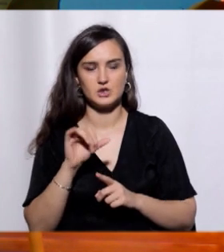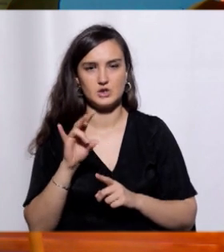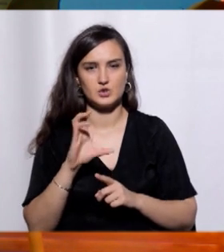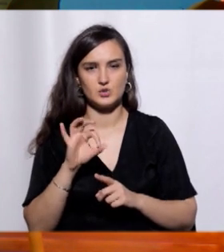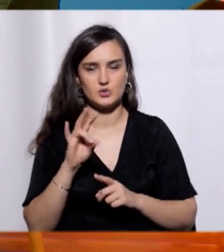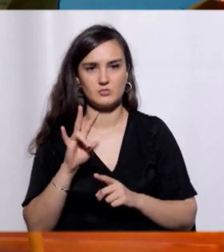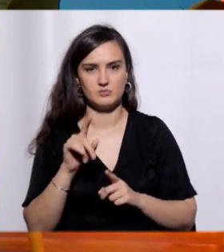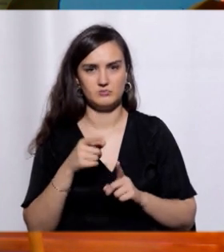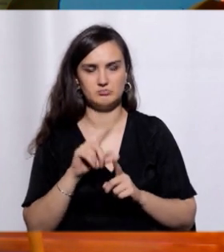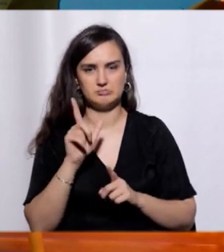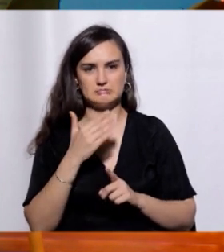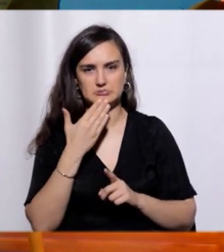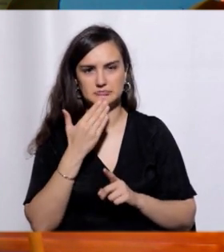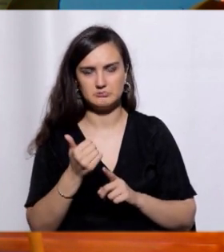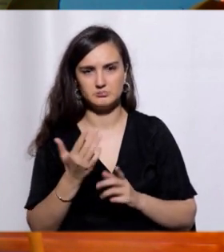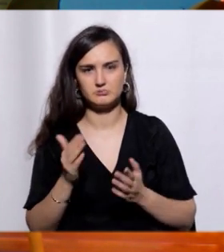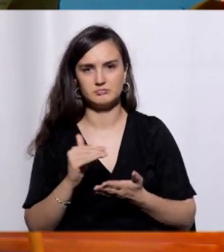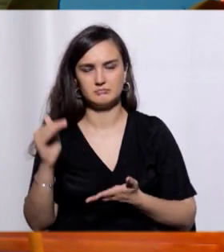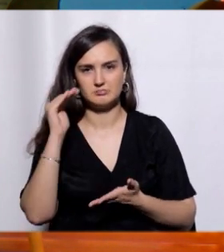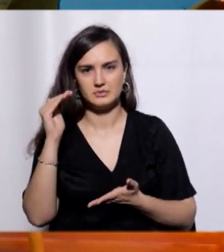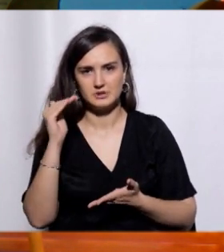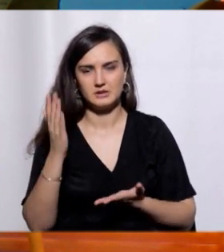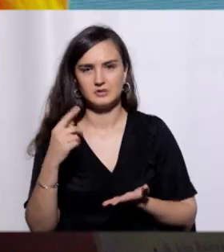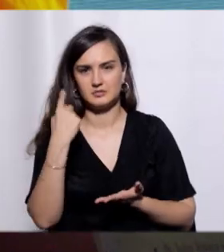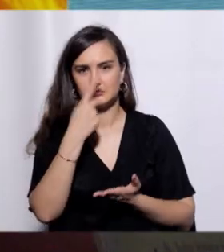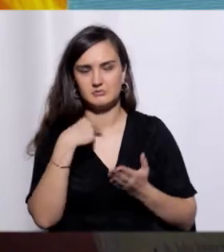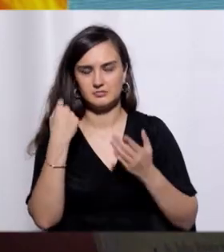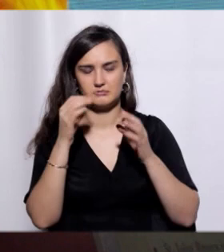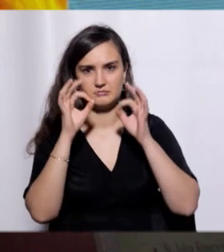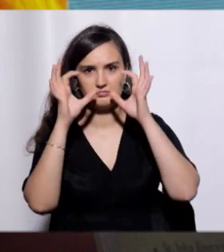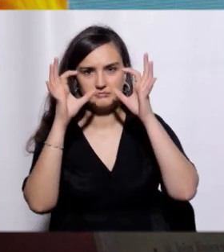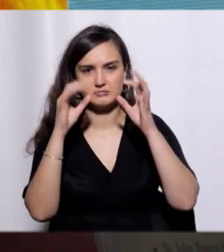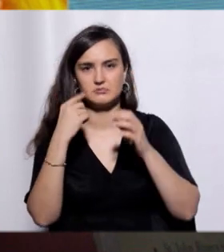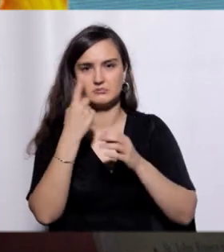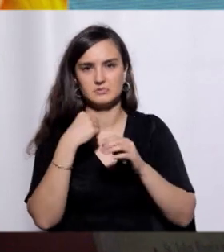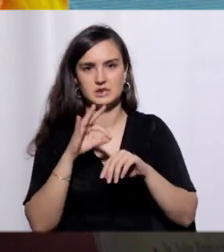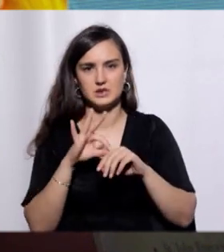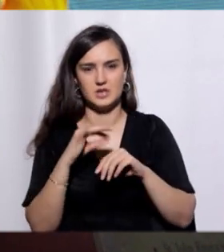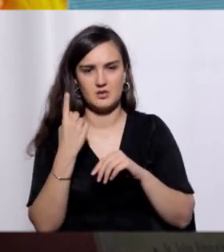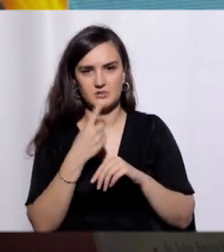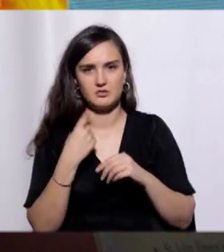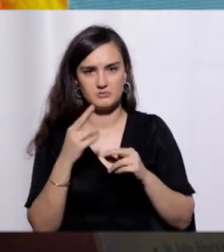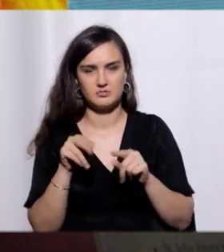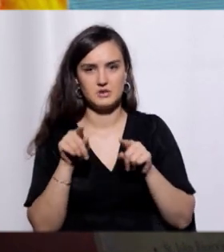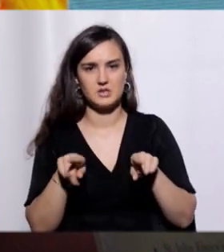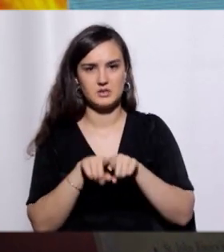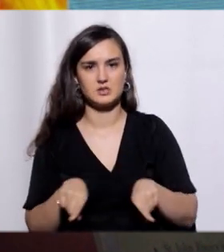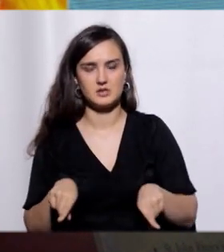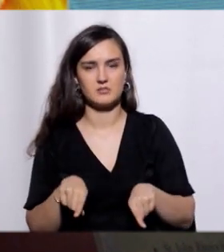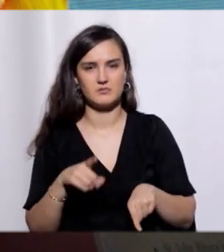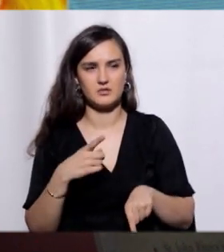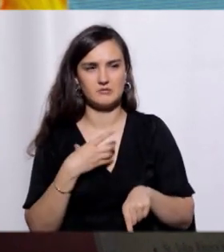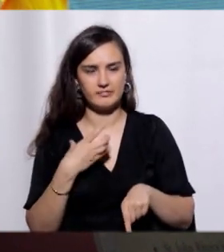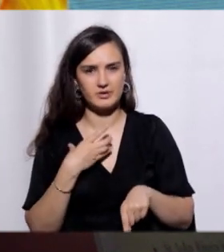He's described as a very handsome man, tall, slim, his eyes are large and blue, and he has pale skin. He's also